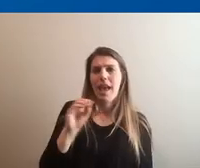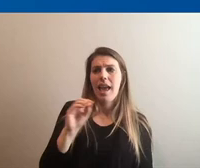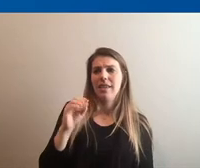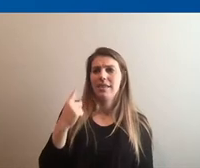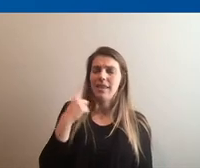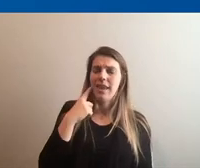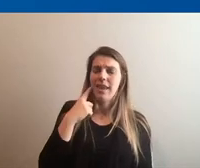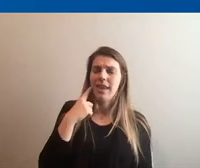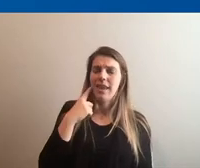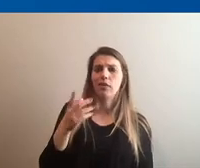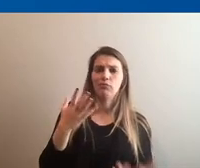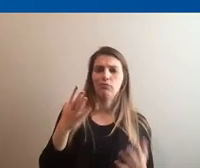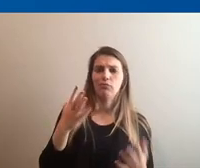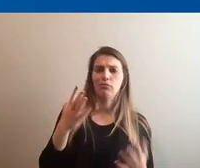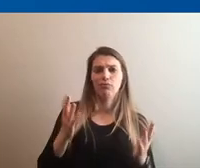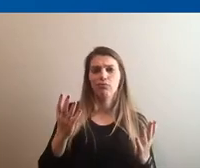or